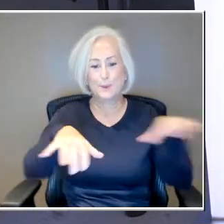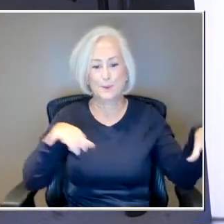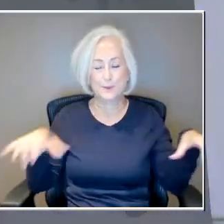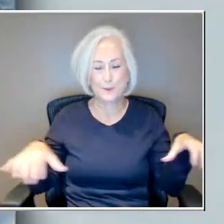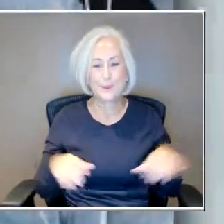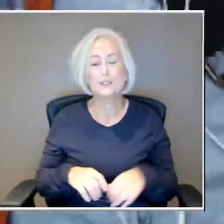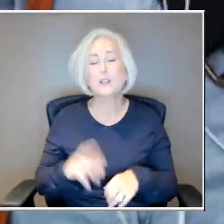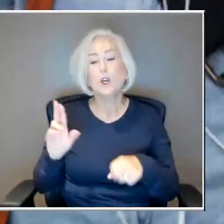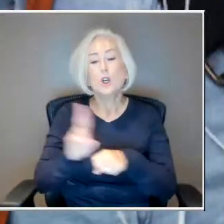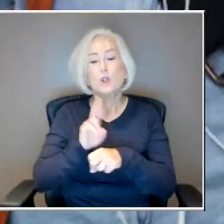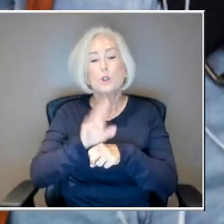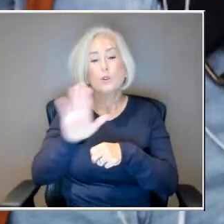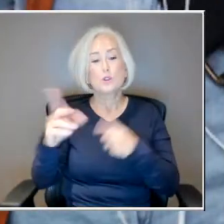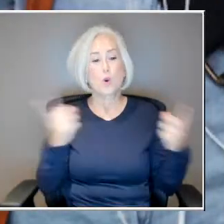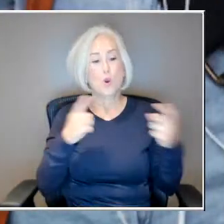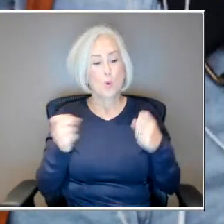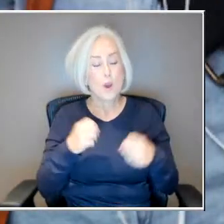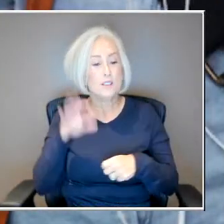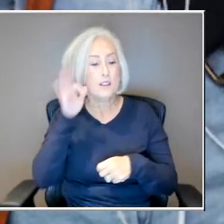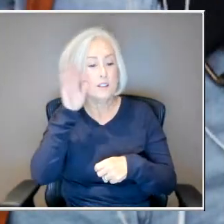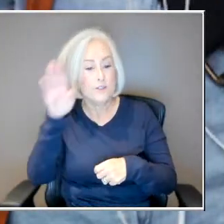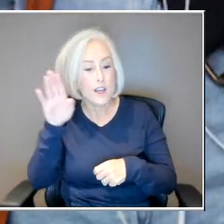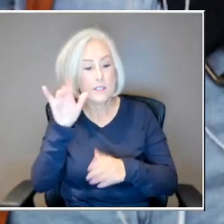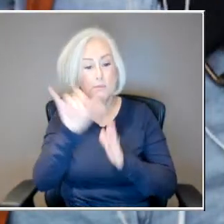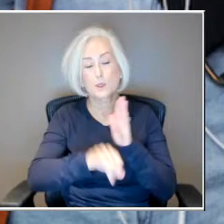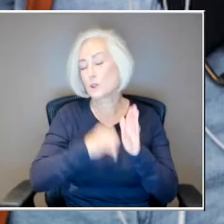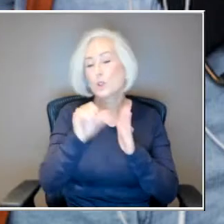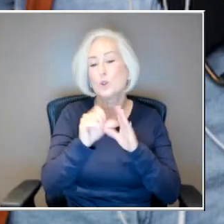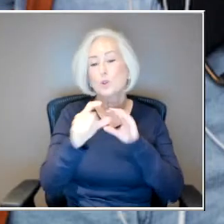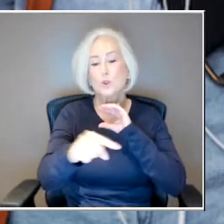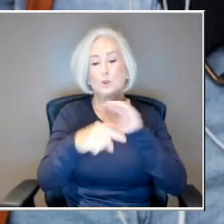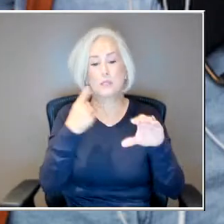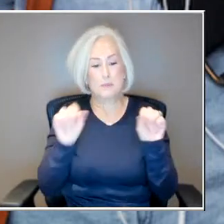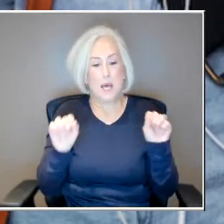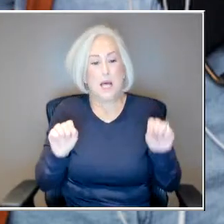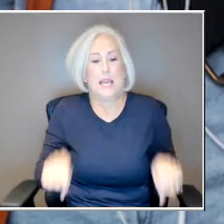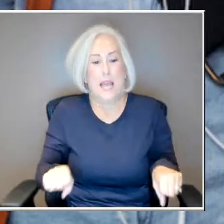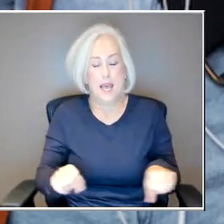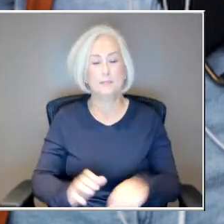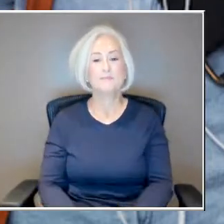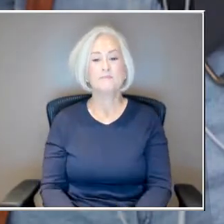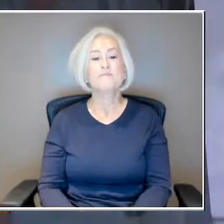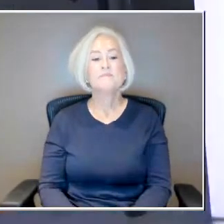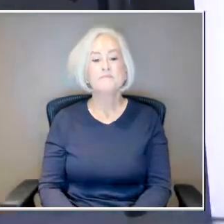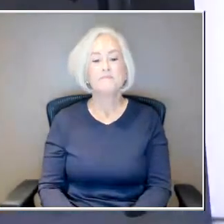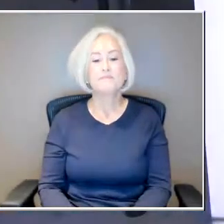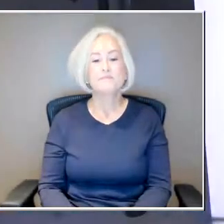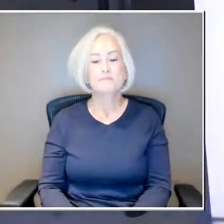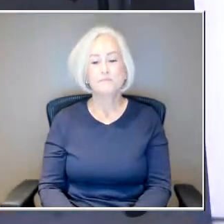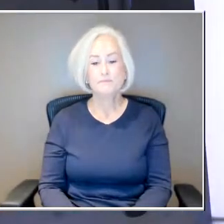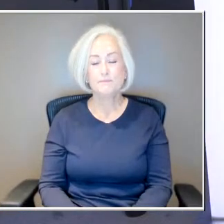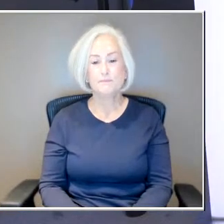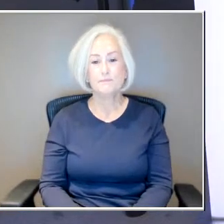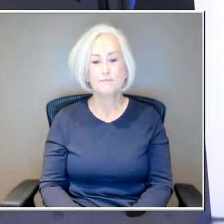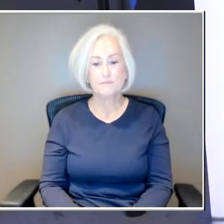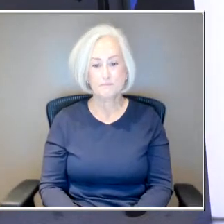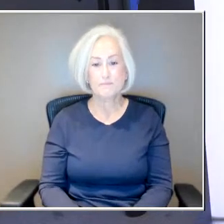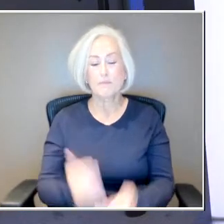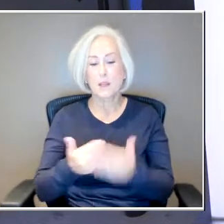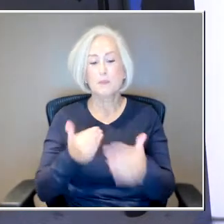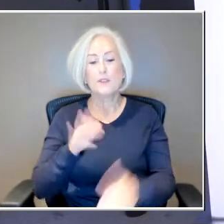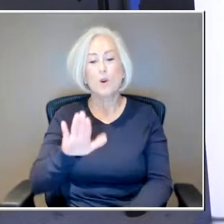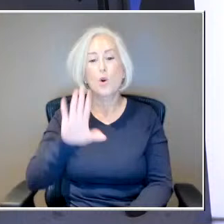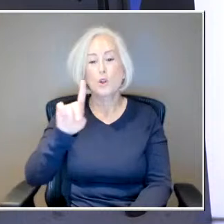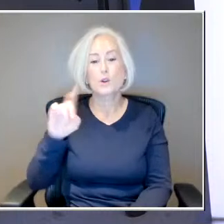YouTube or Facebook. You can email the Medical News Network. Information is right there on your screen. David, even before your diagnosis, you were involved